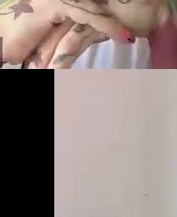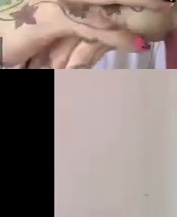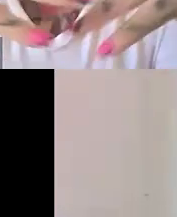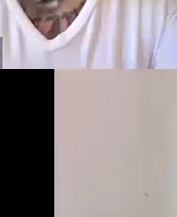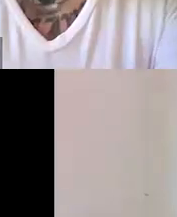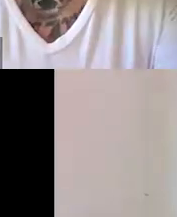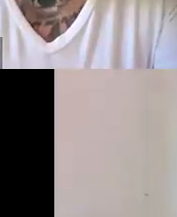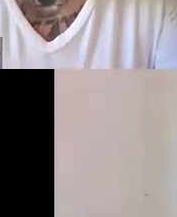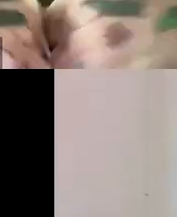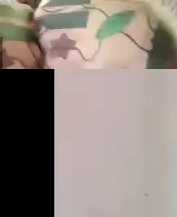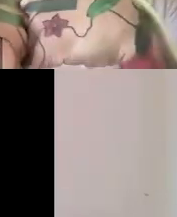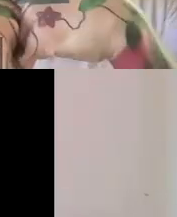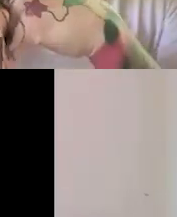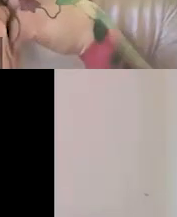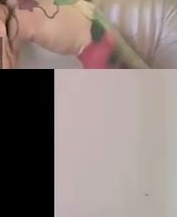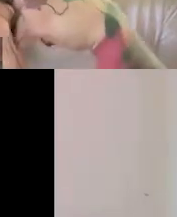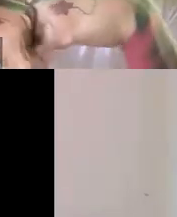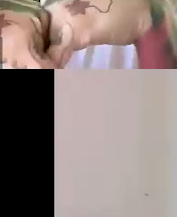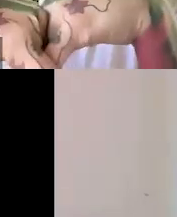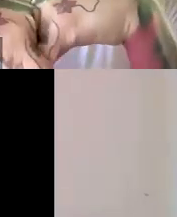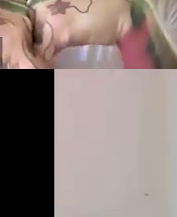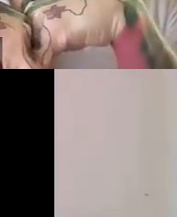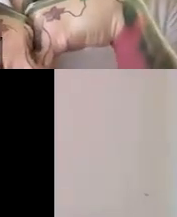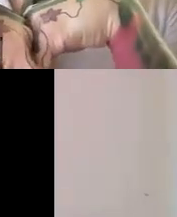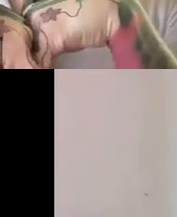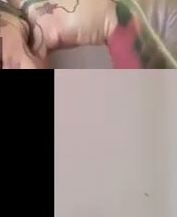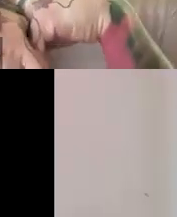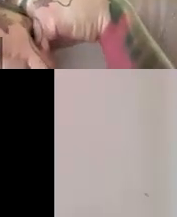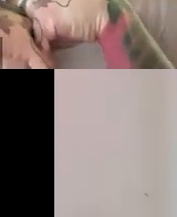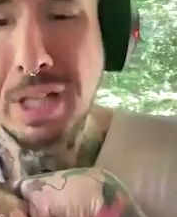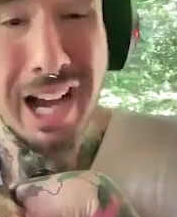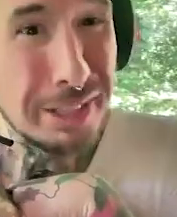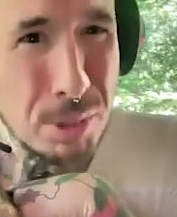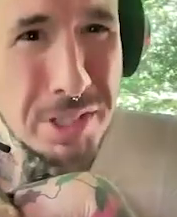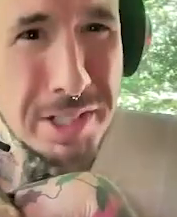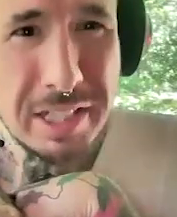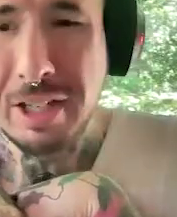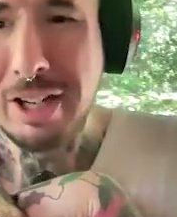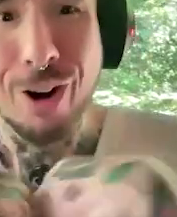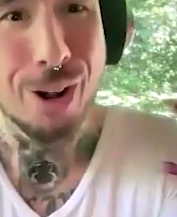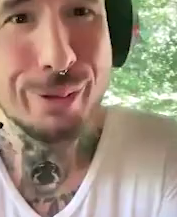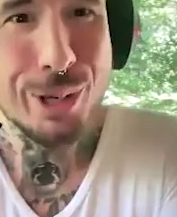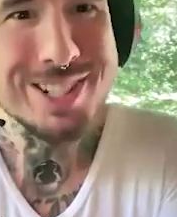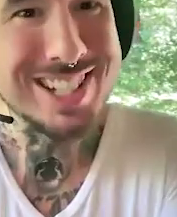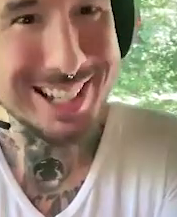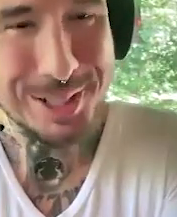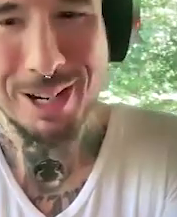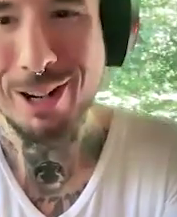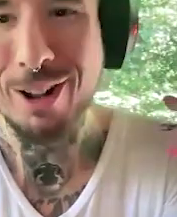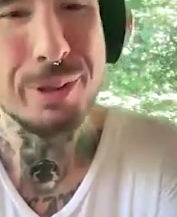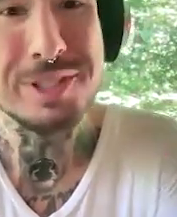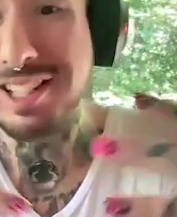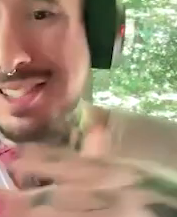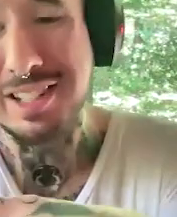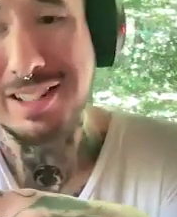find love, care, affirmation, community, all of those things,